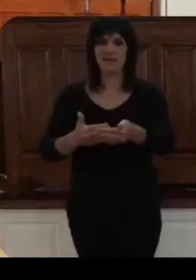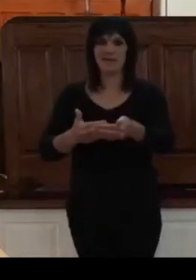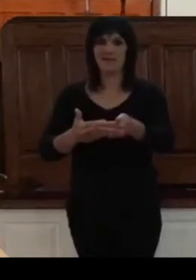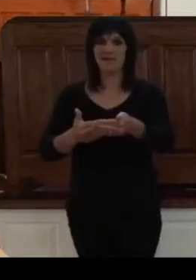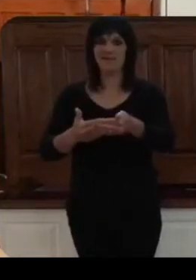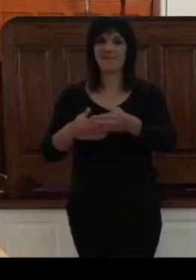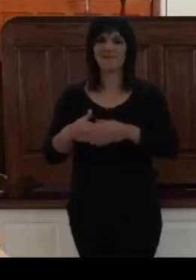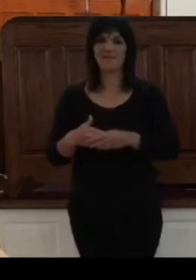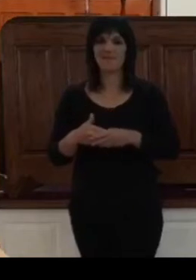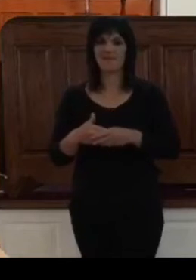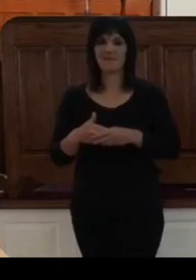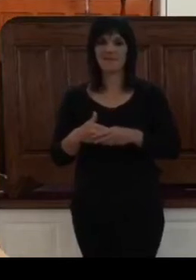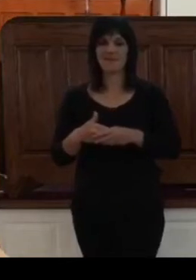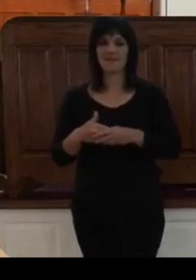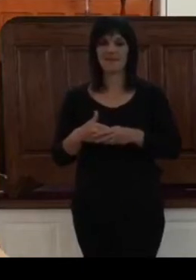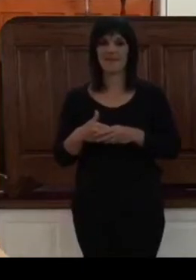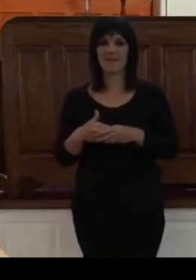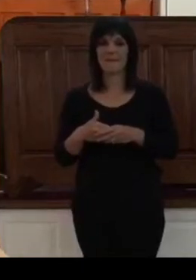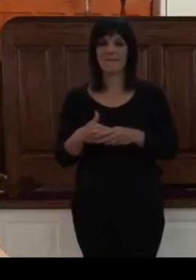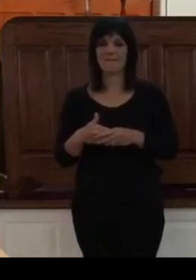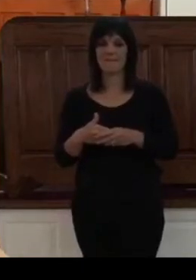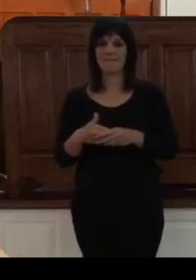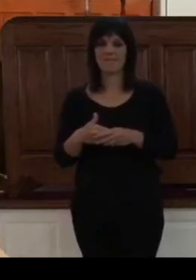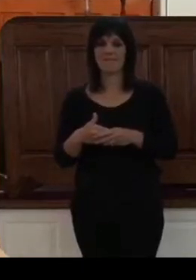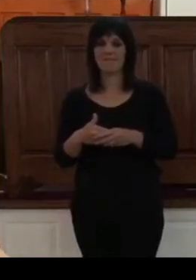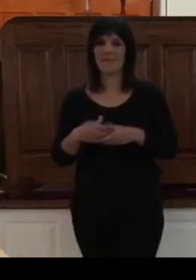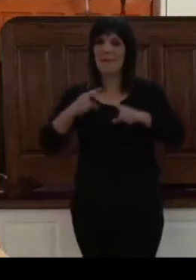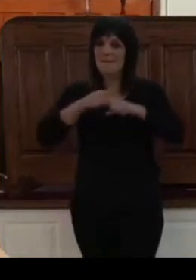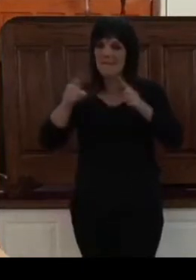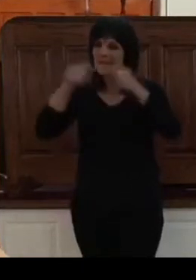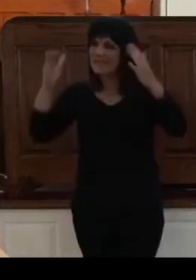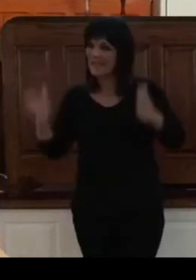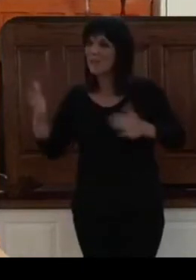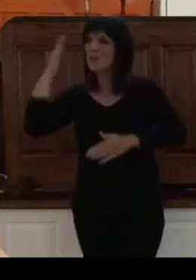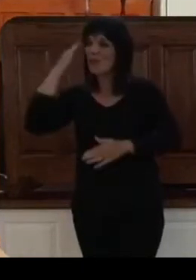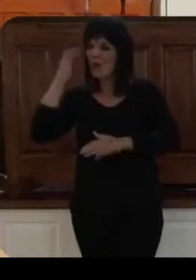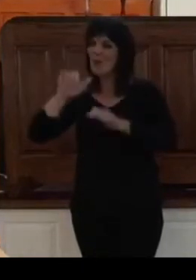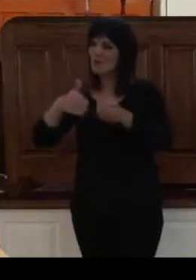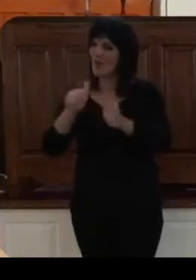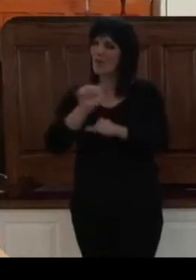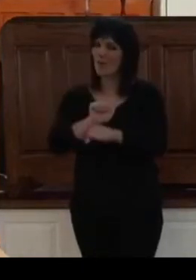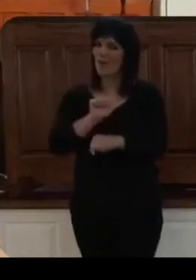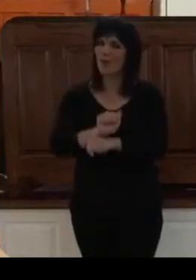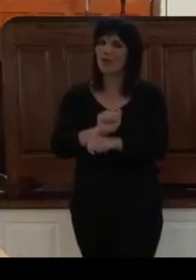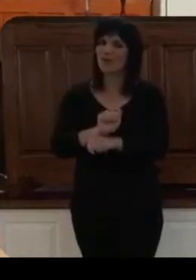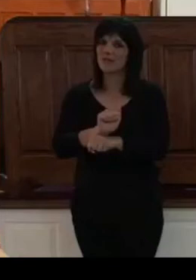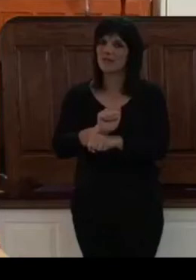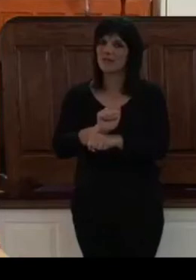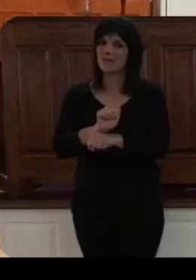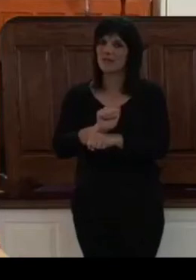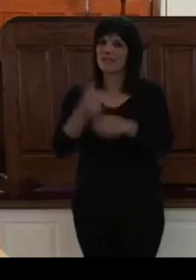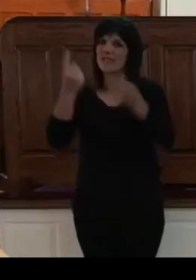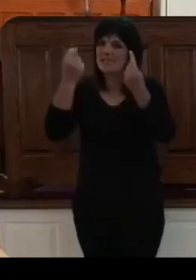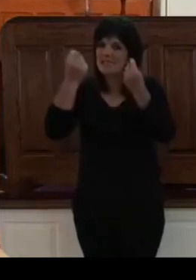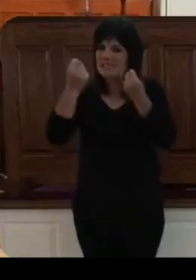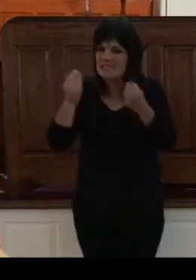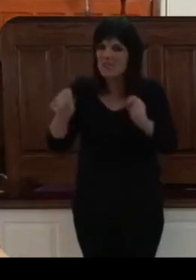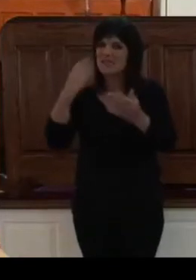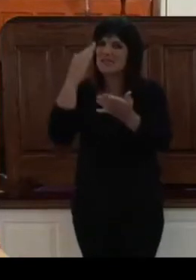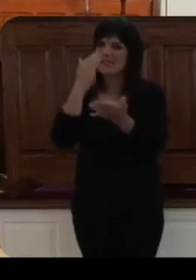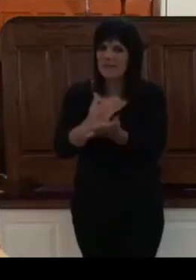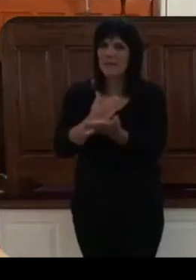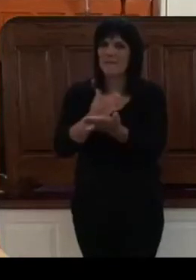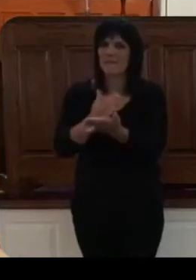along that path. And we've covered that. Unfortunately, the enemy knows how that works. And so he goes in to try to infiltrate that.